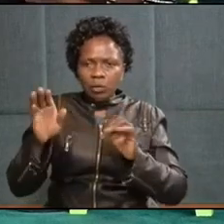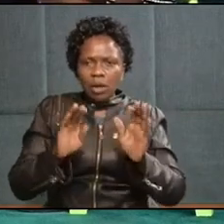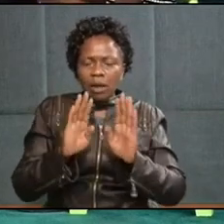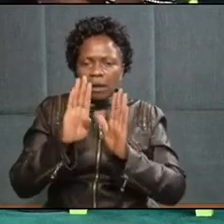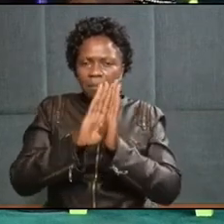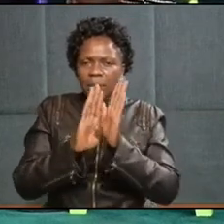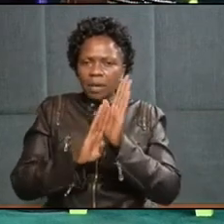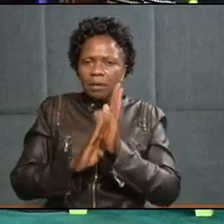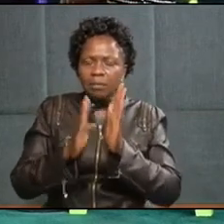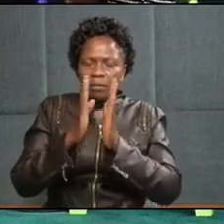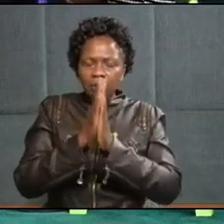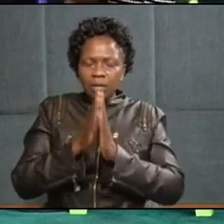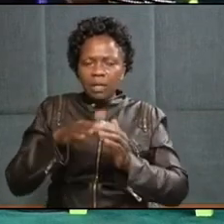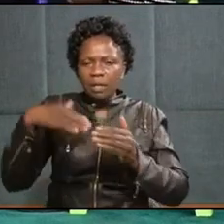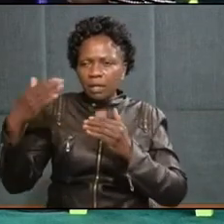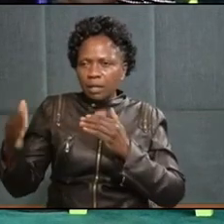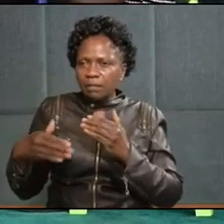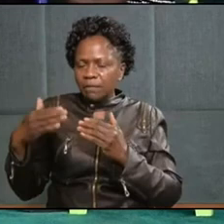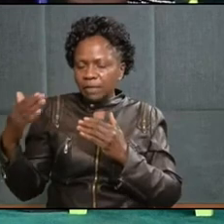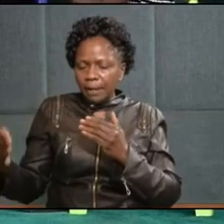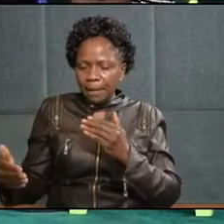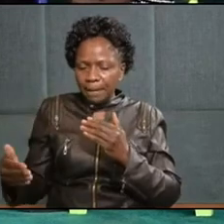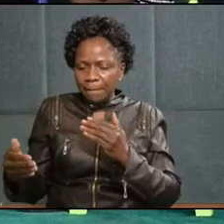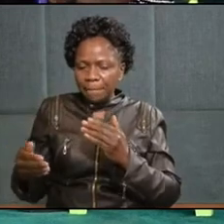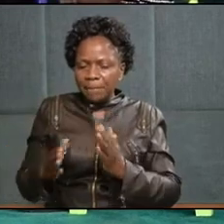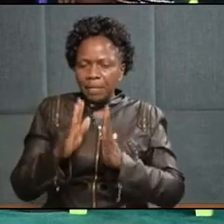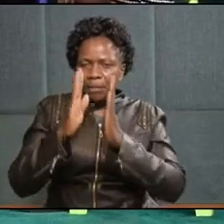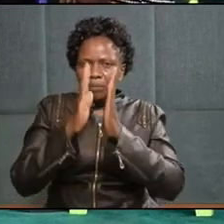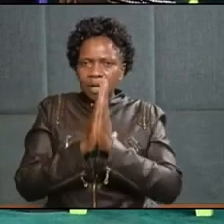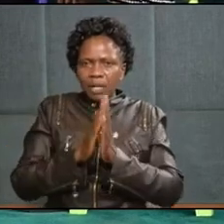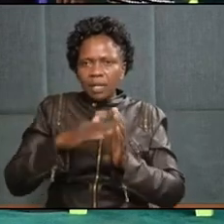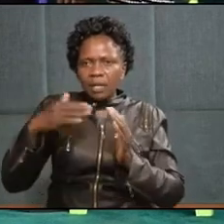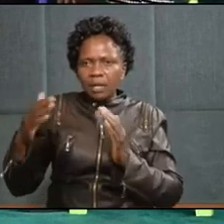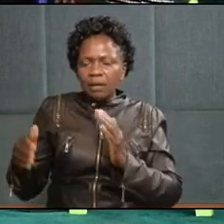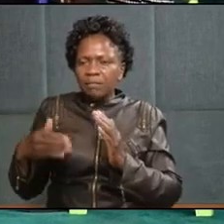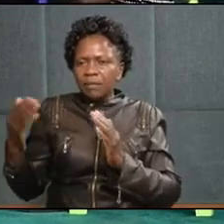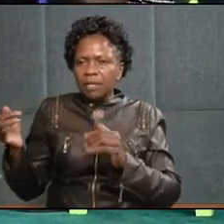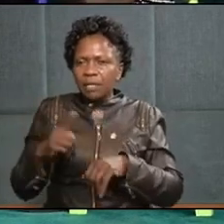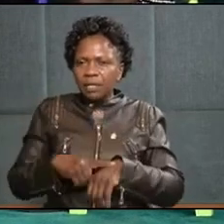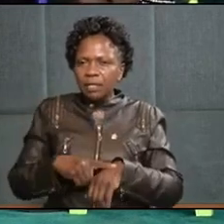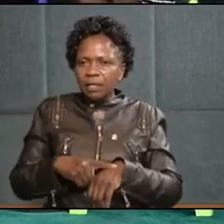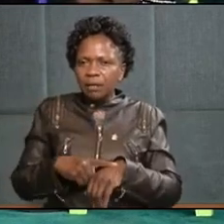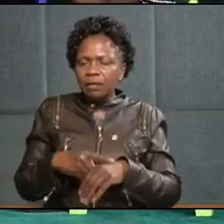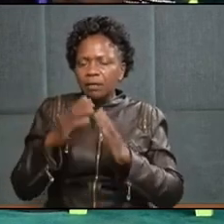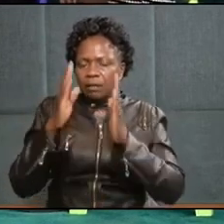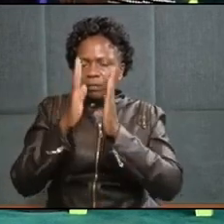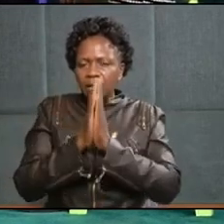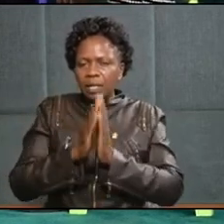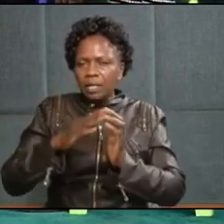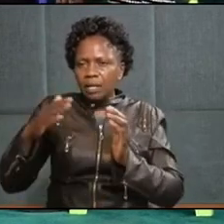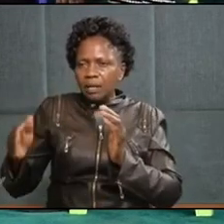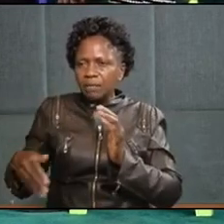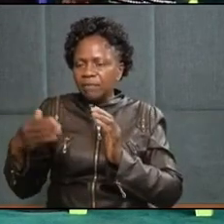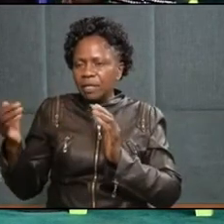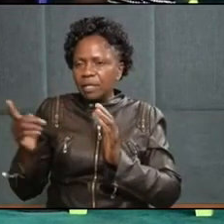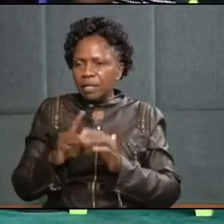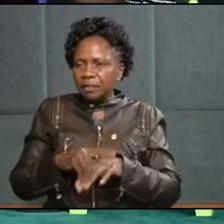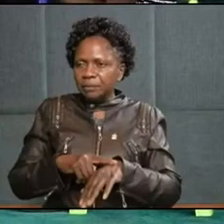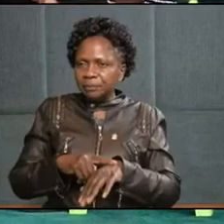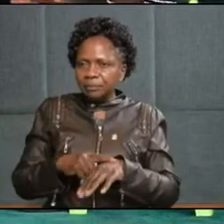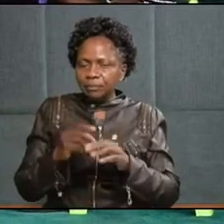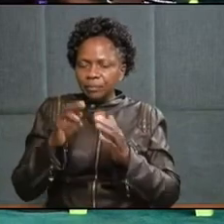Bible, pray every day, pray every day, pray every